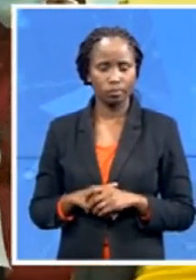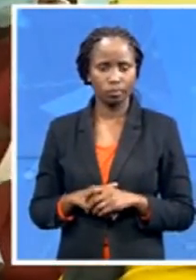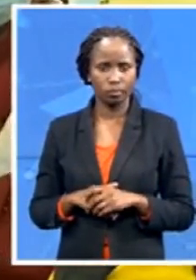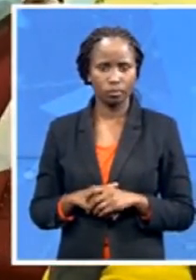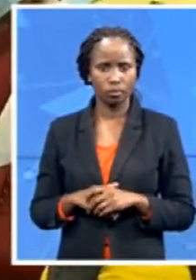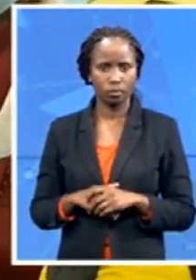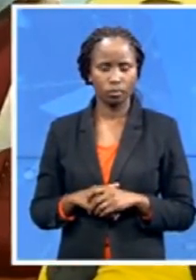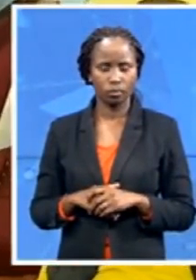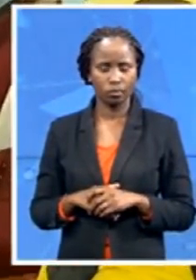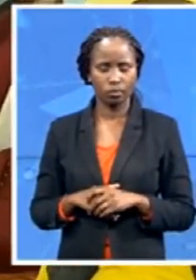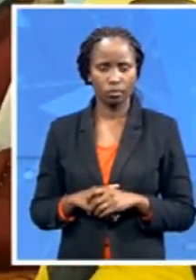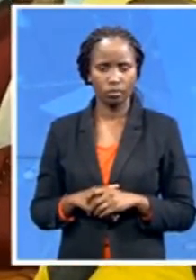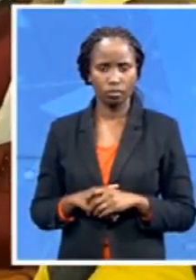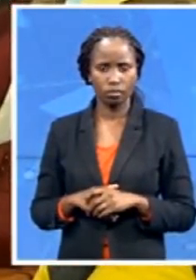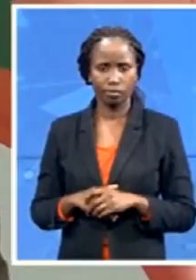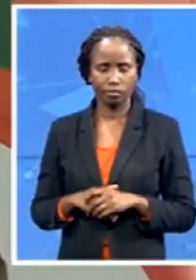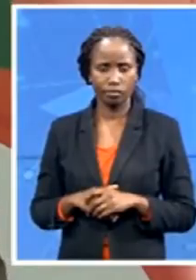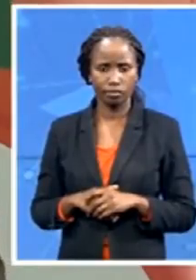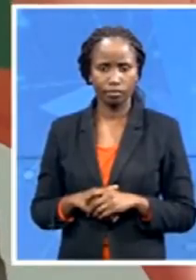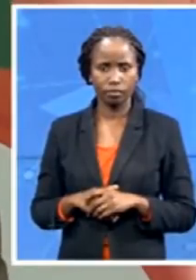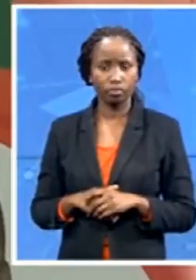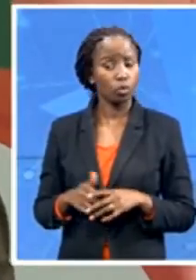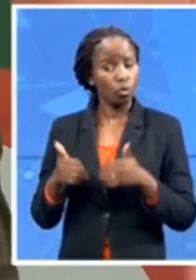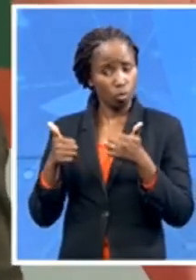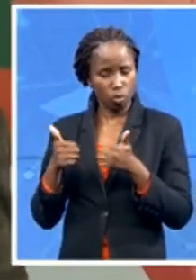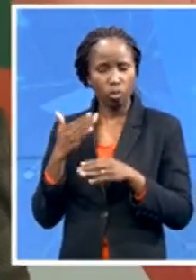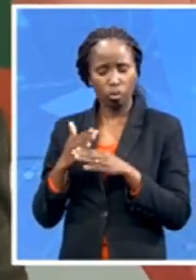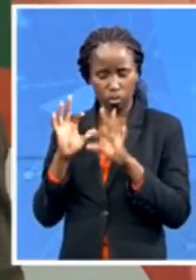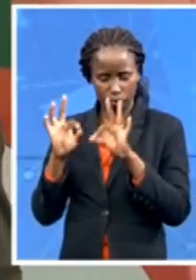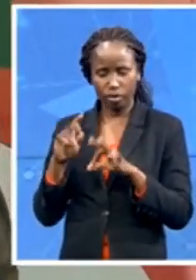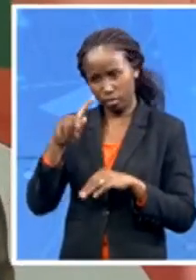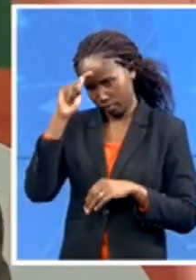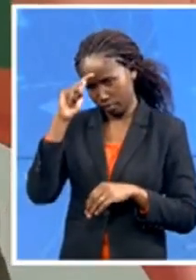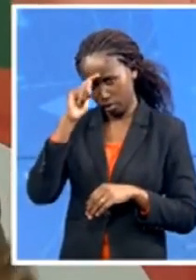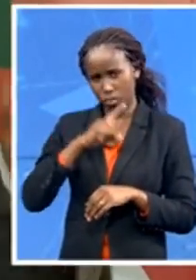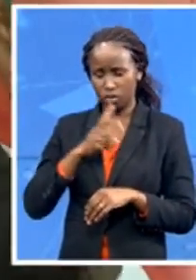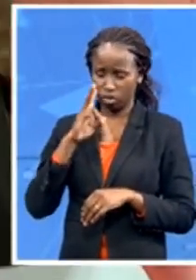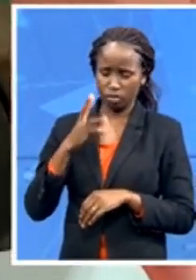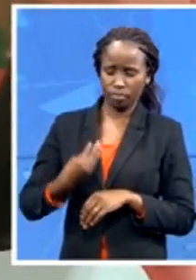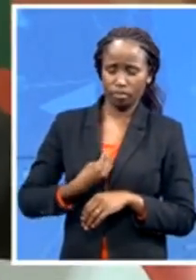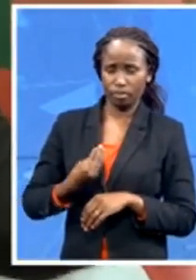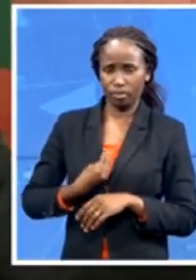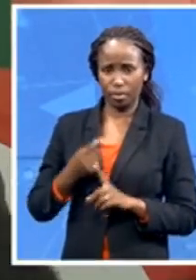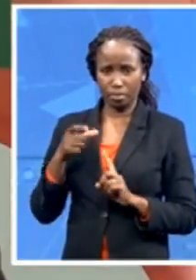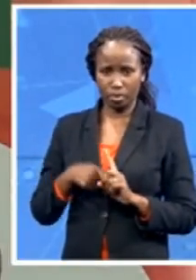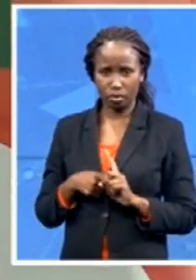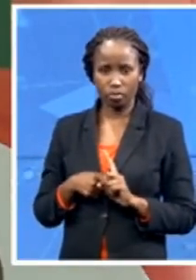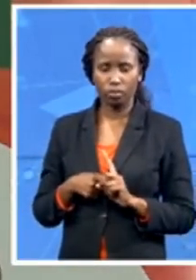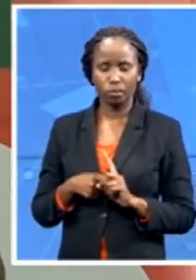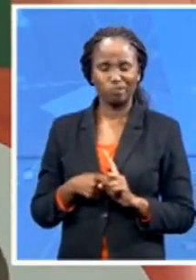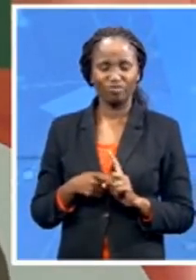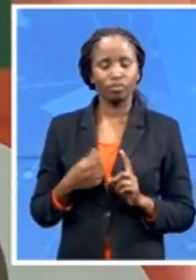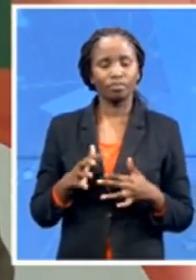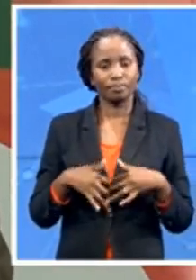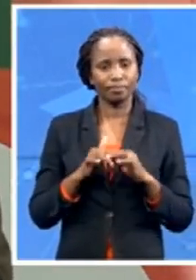And well done, Mfana, because okutu wange na pa mdomcha, you have stabilized the whole thing, and I see ne branding hapa ngapande ze